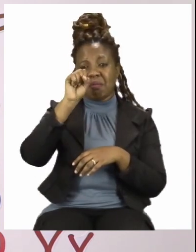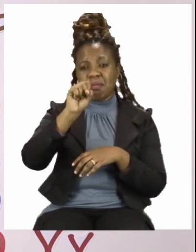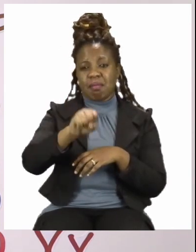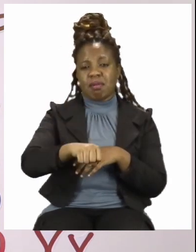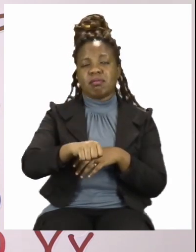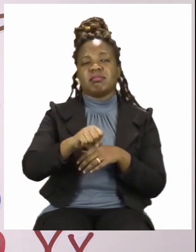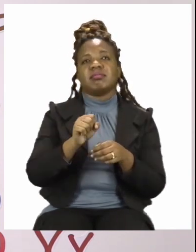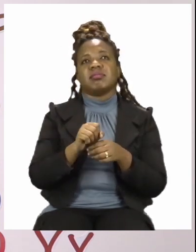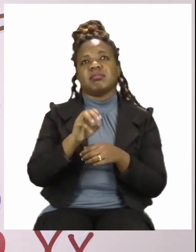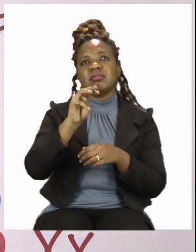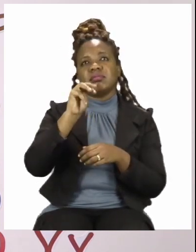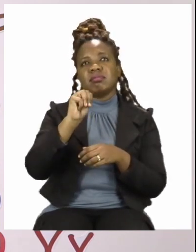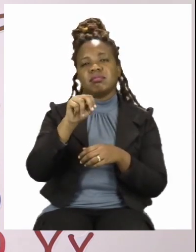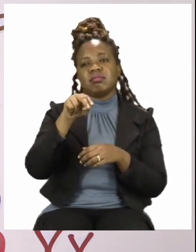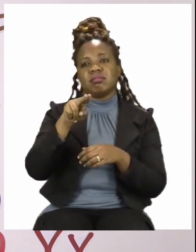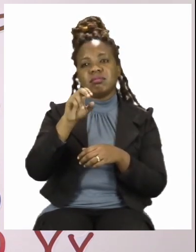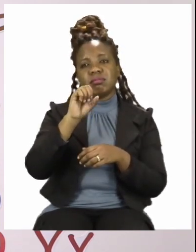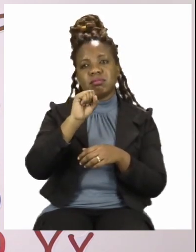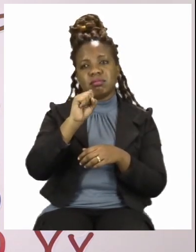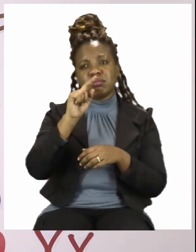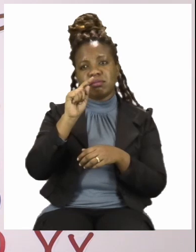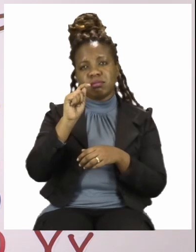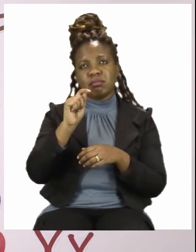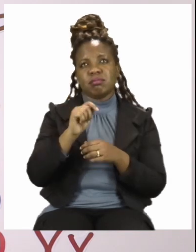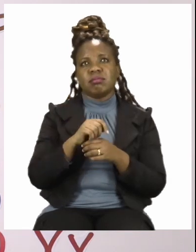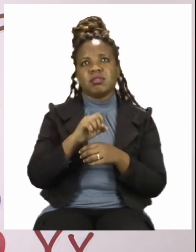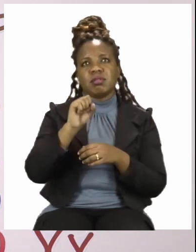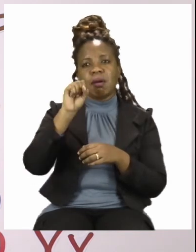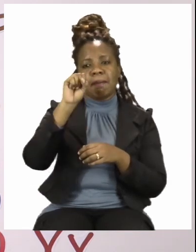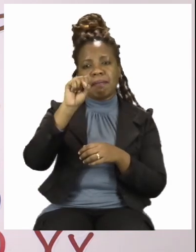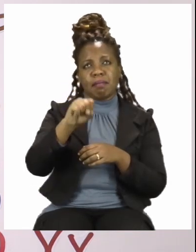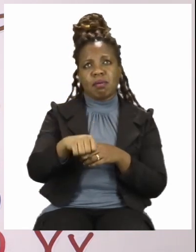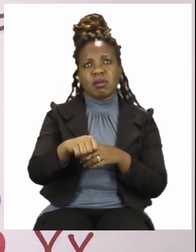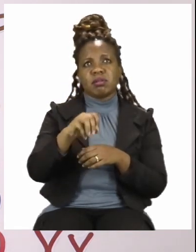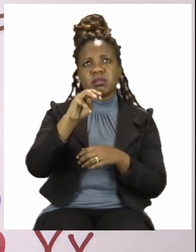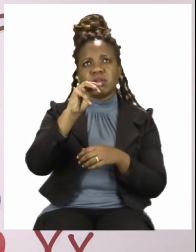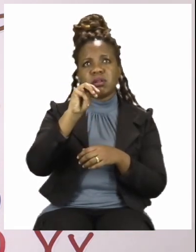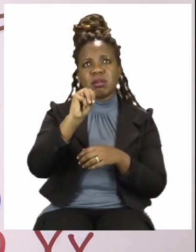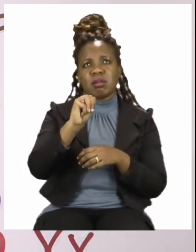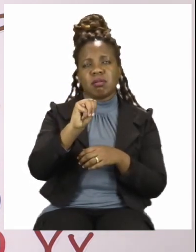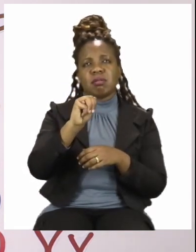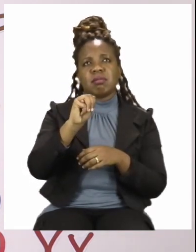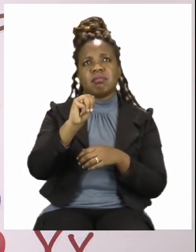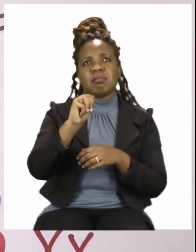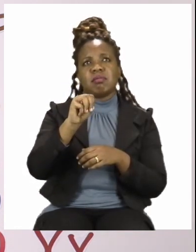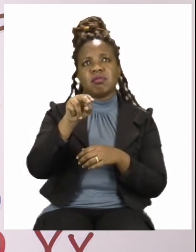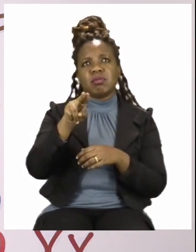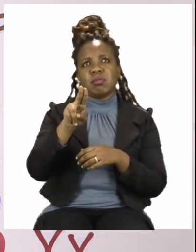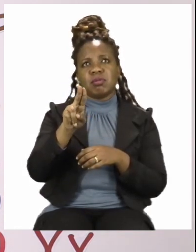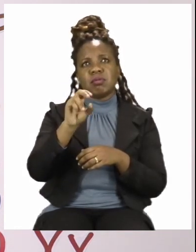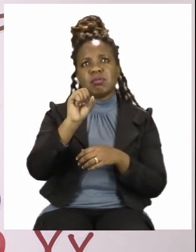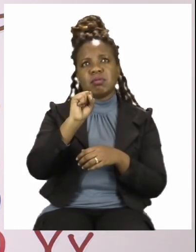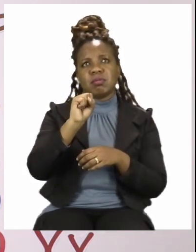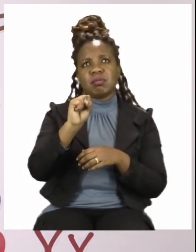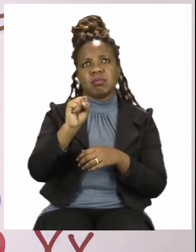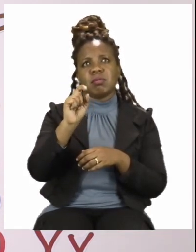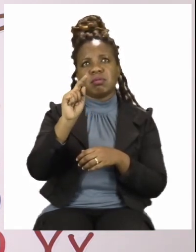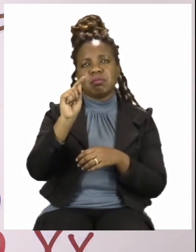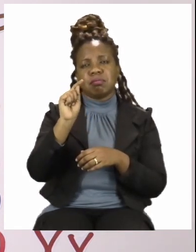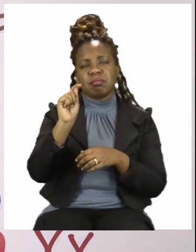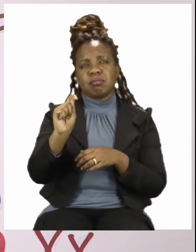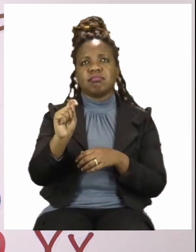must. Let's try and spell the word must. If we have our